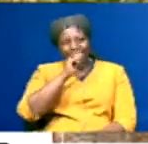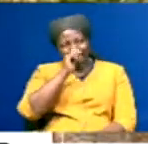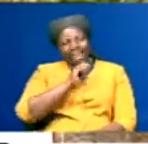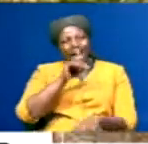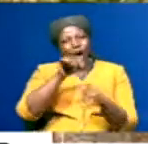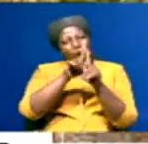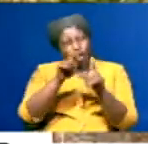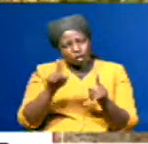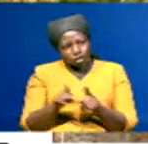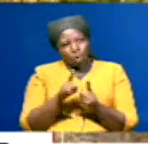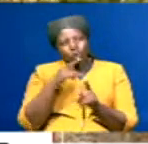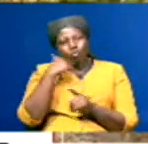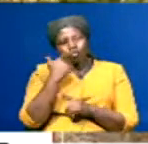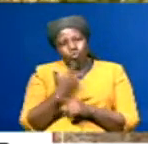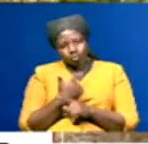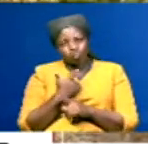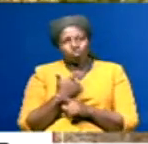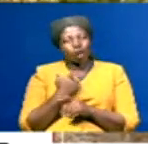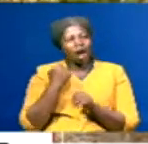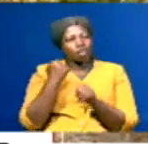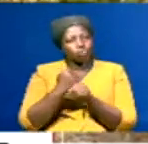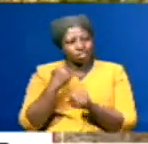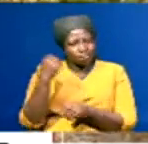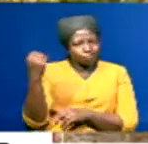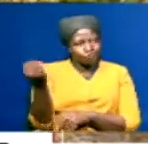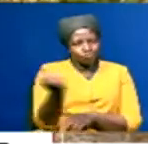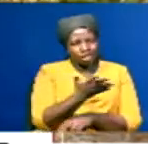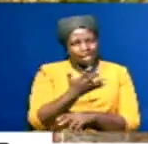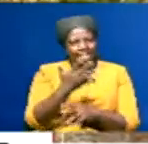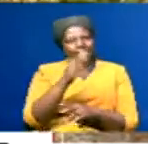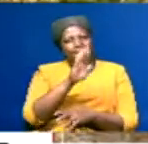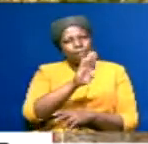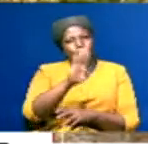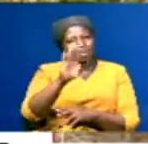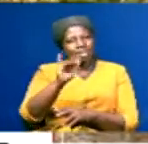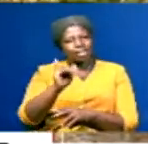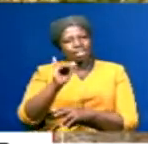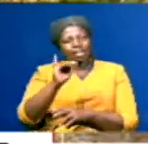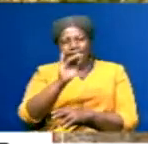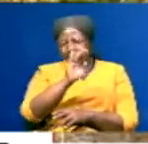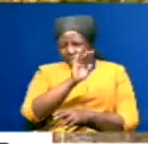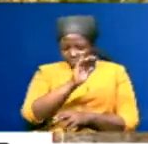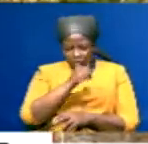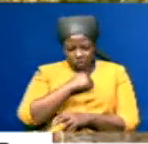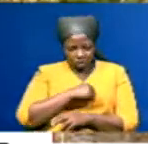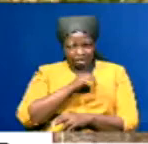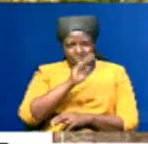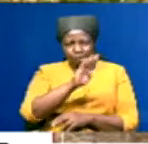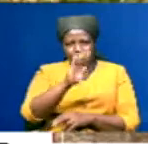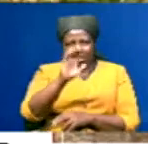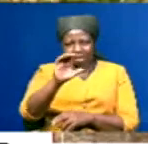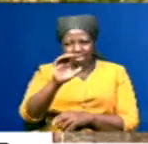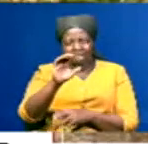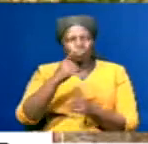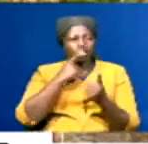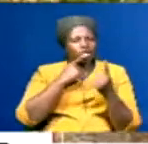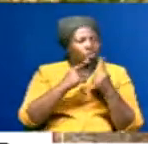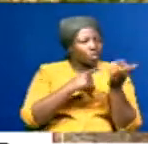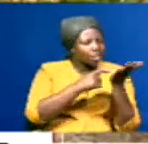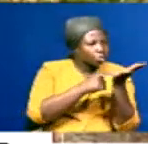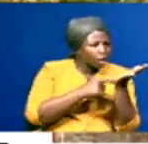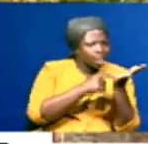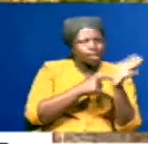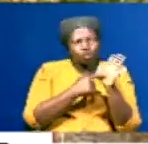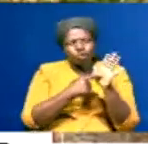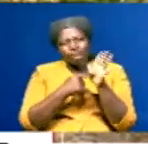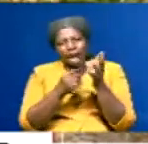who are broadcasting at the BBC. And we speak in Kiswahili, showing off how much Swahili you know. And